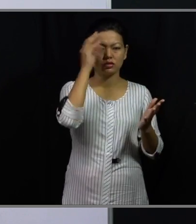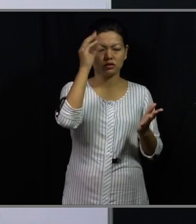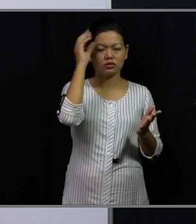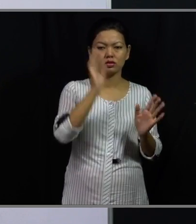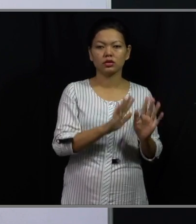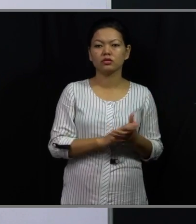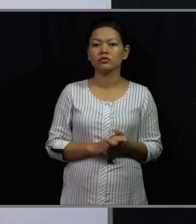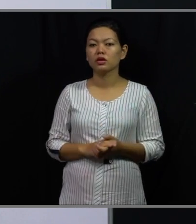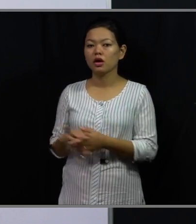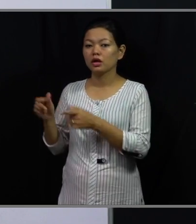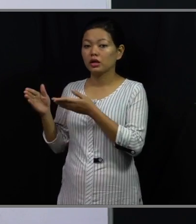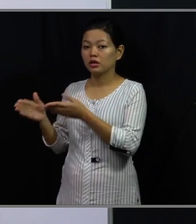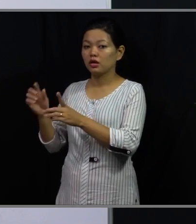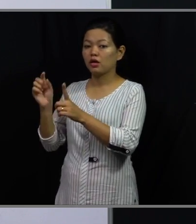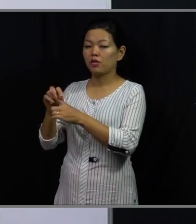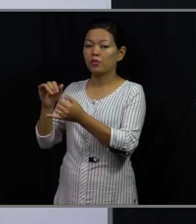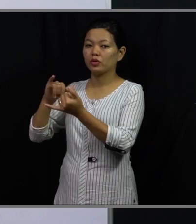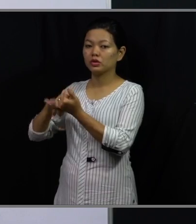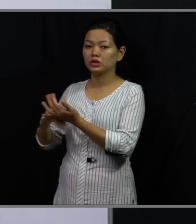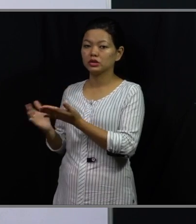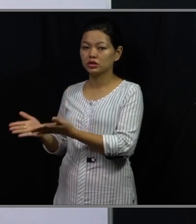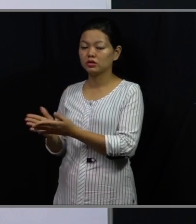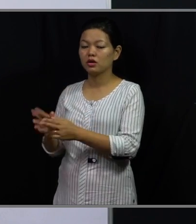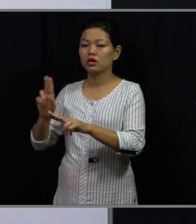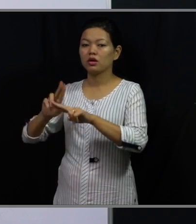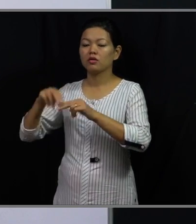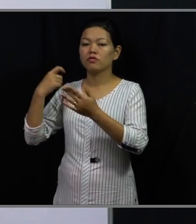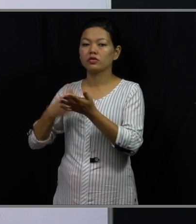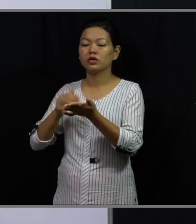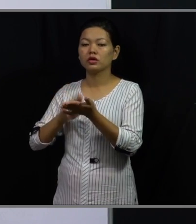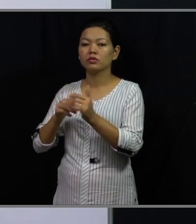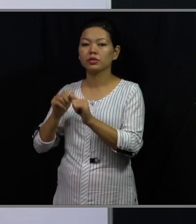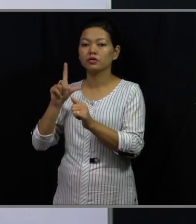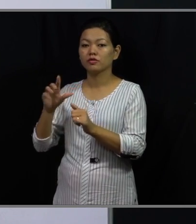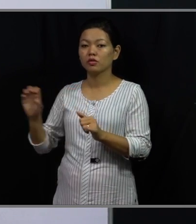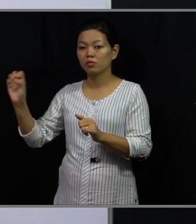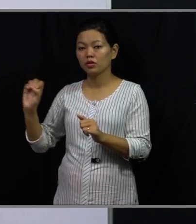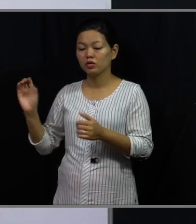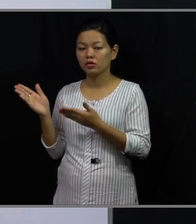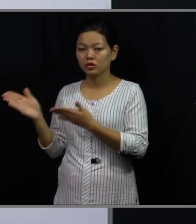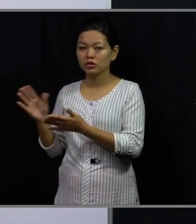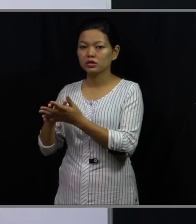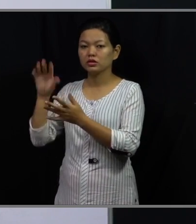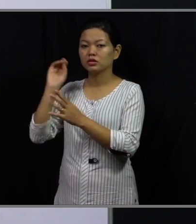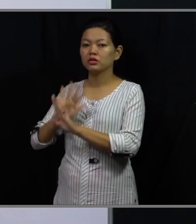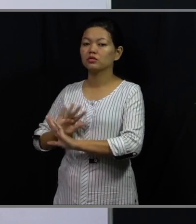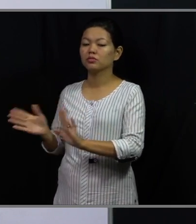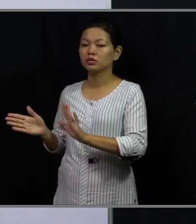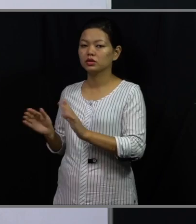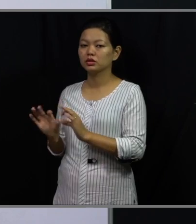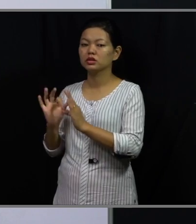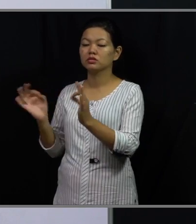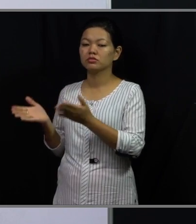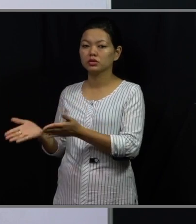the formal organizations, okay, like I mentioned, the state and everything. So it studies in